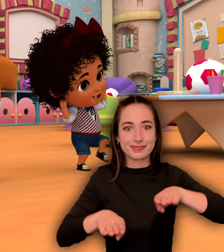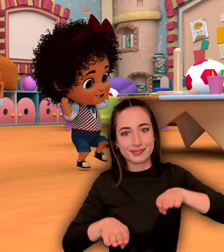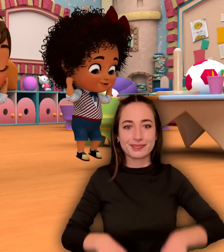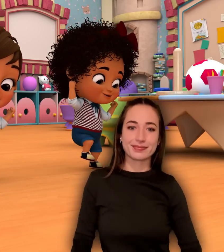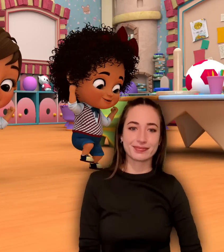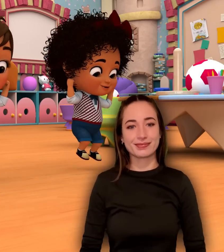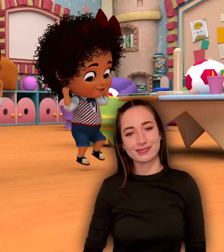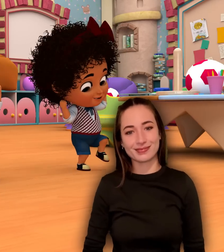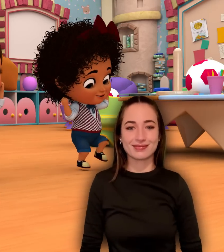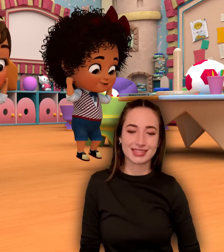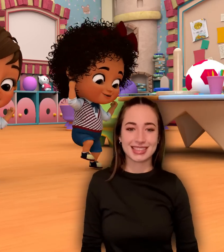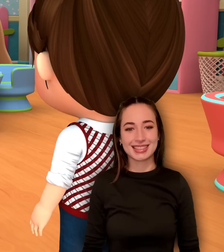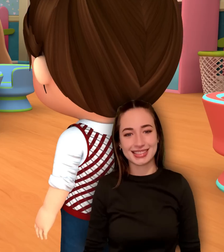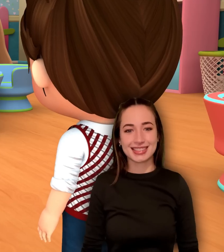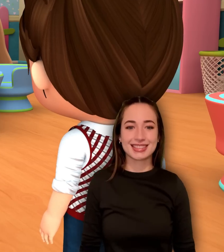tap